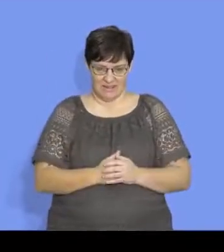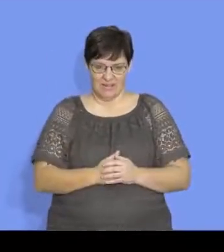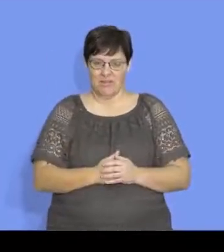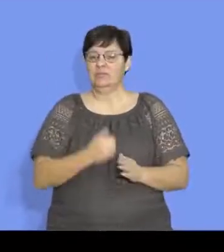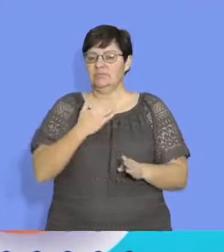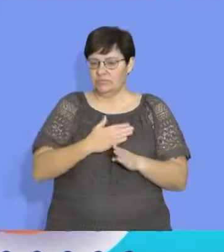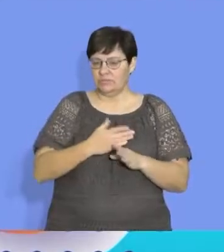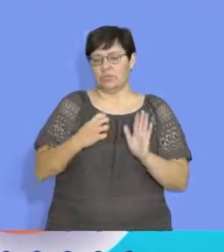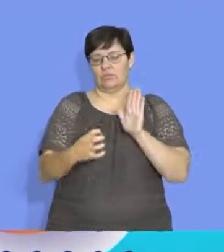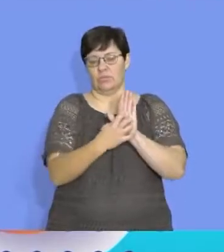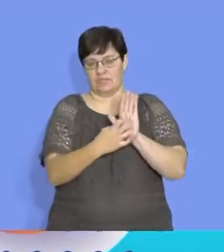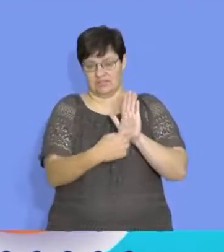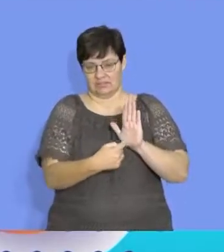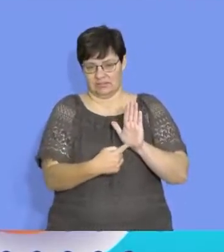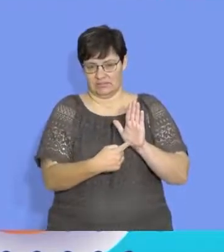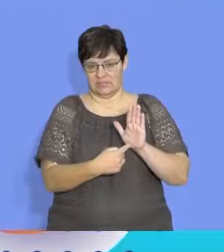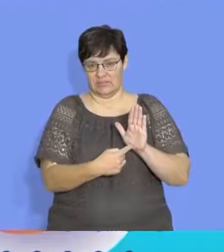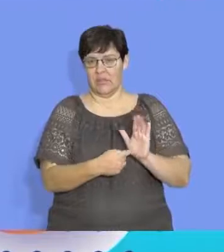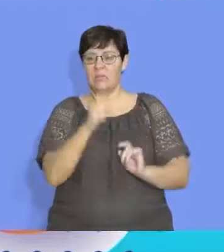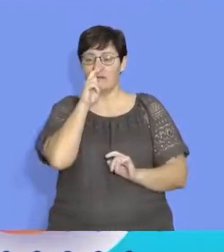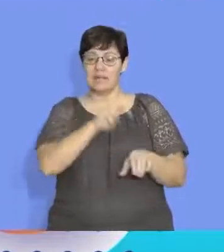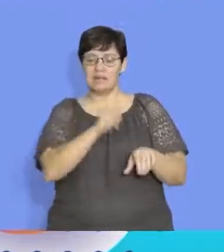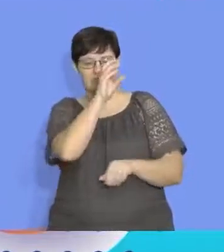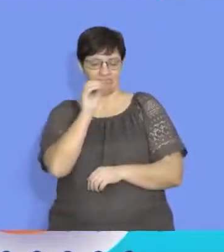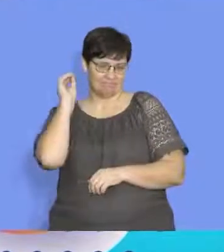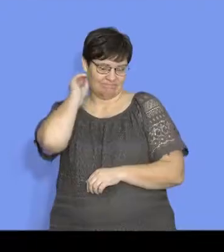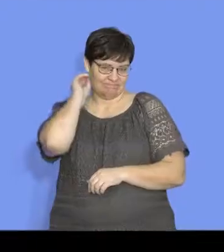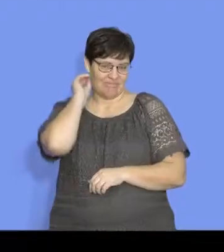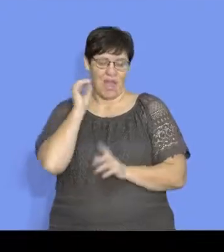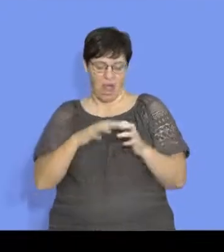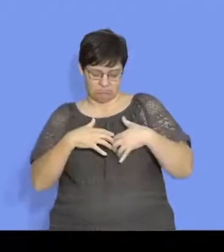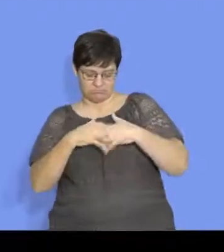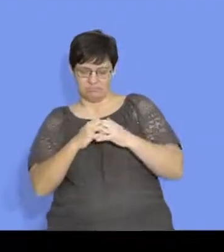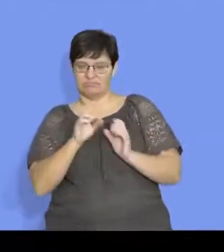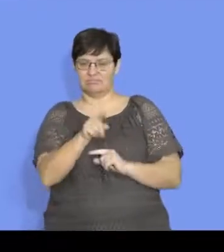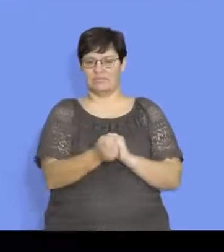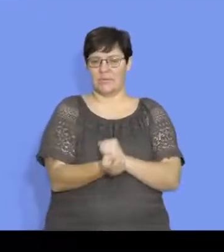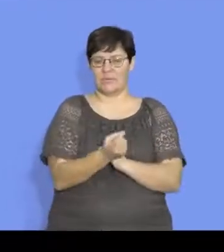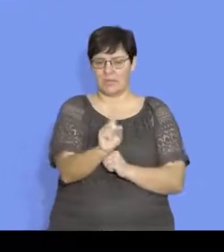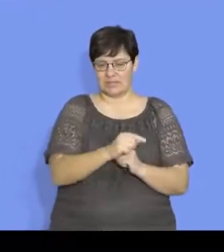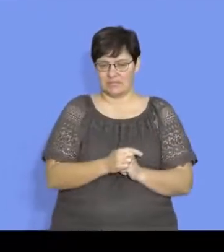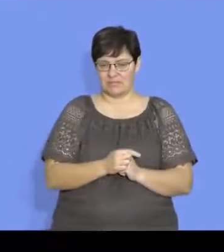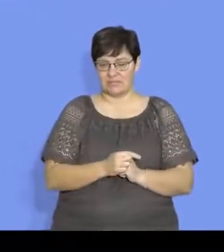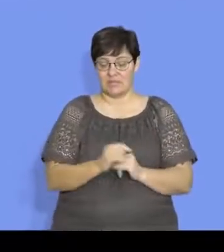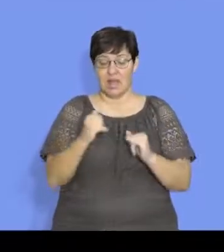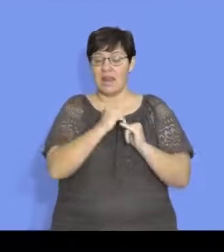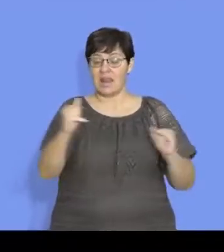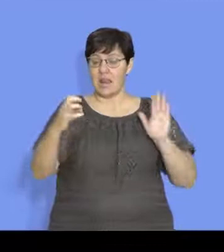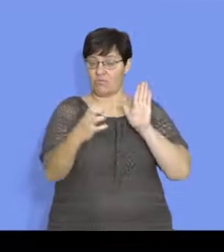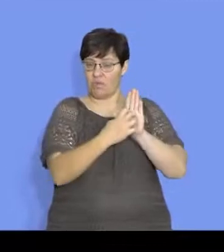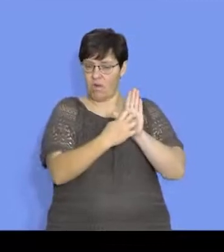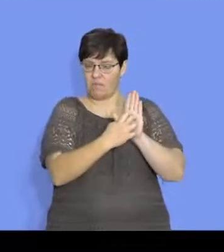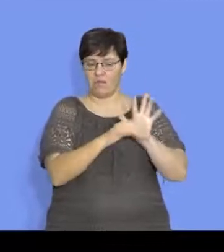line graph, and we need to take a note of the form that it forms. All line graphs have this generic